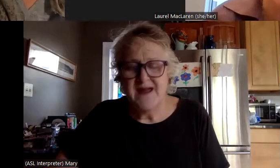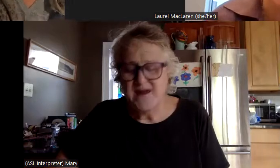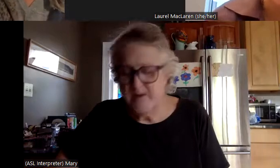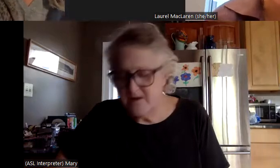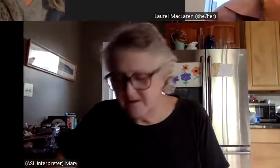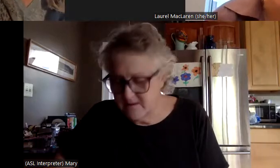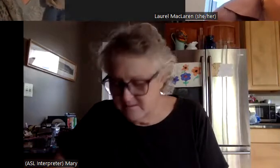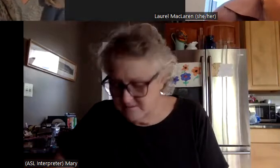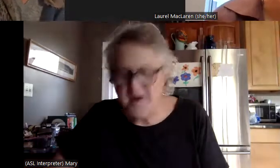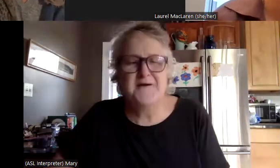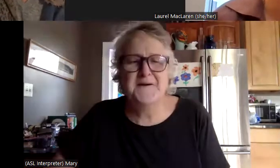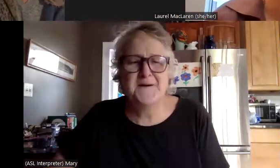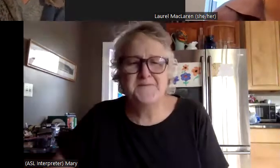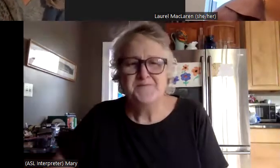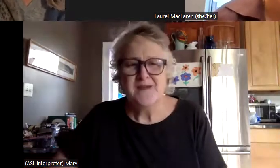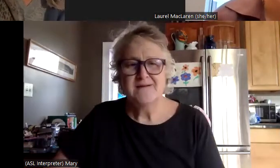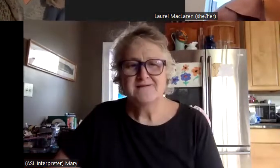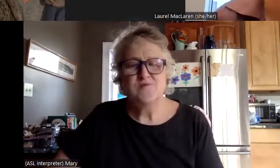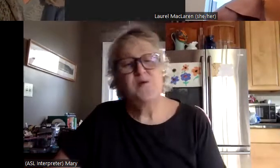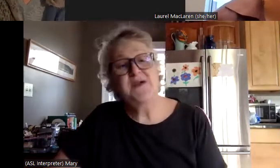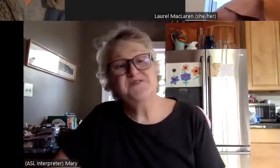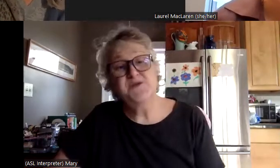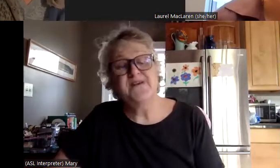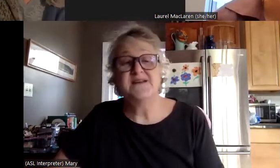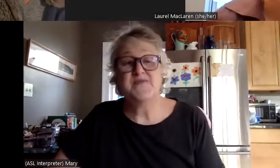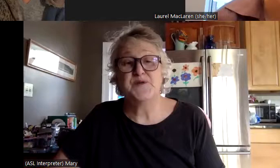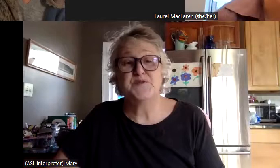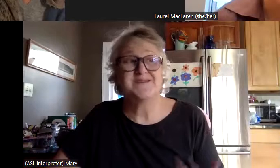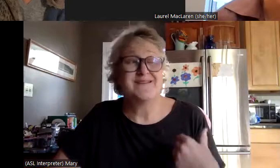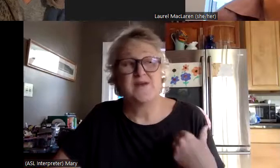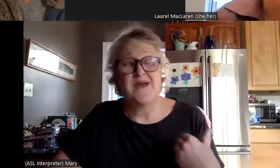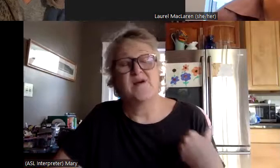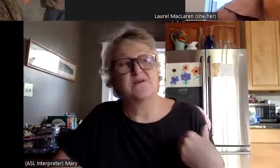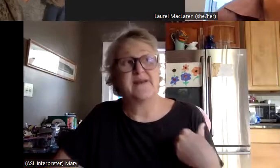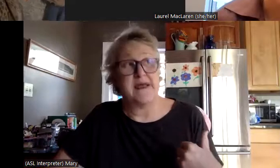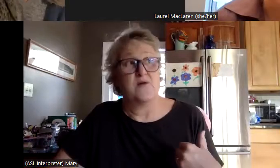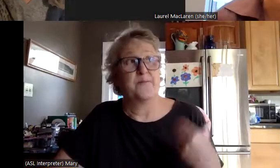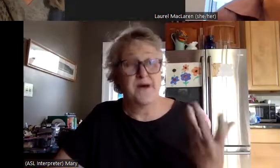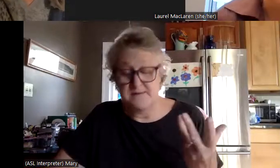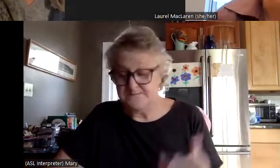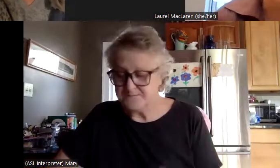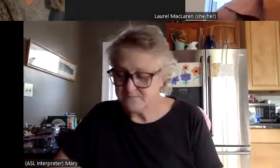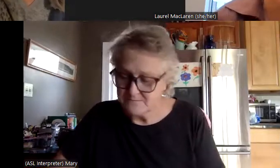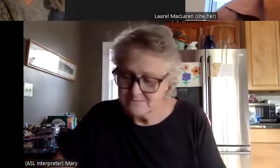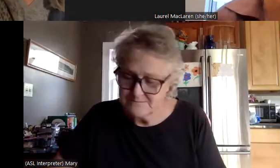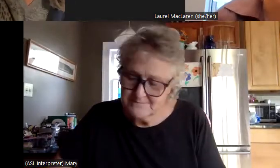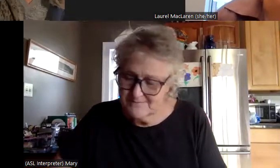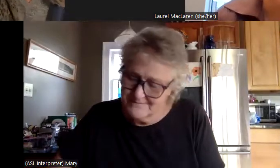I was Thank the you same both. height at that time. Well, when I was 12, I didn't have boobs. Not that they weigh a whole lot now, but